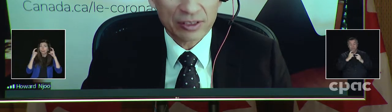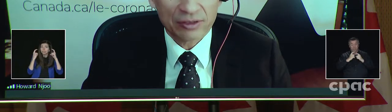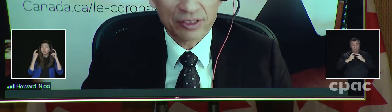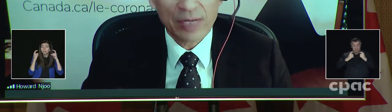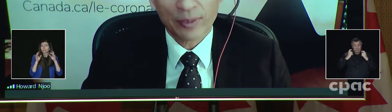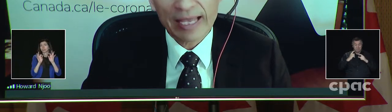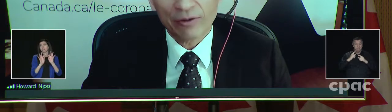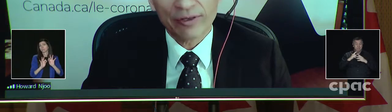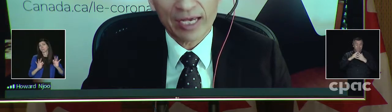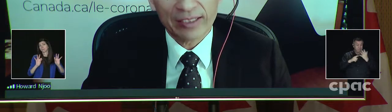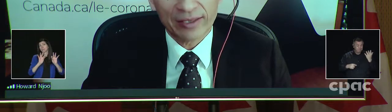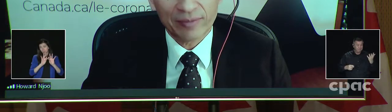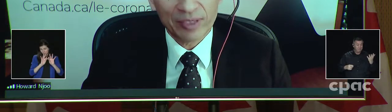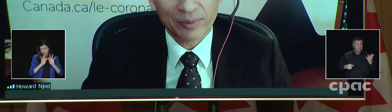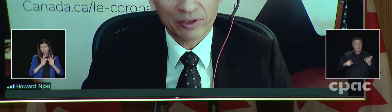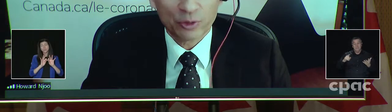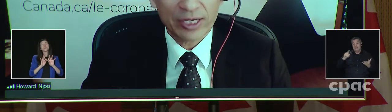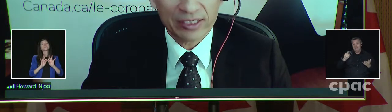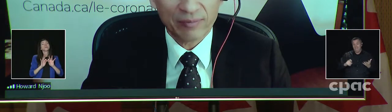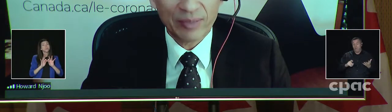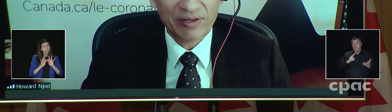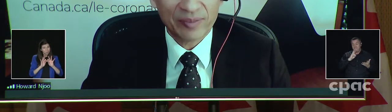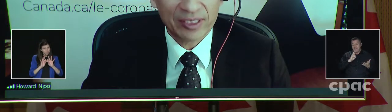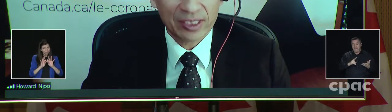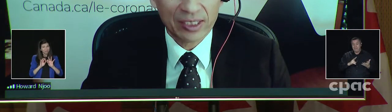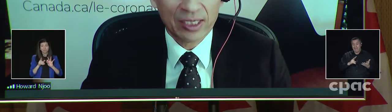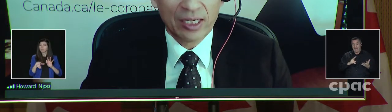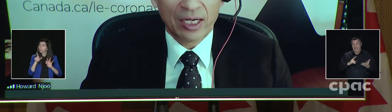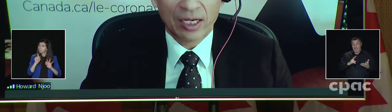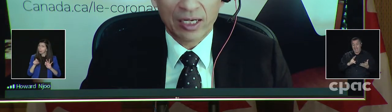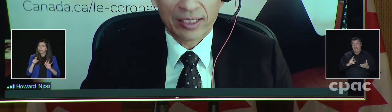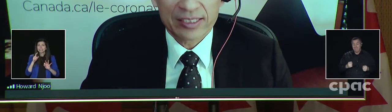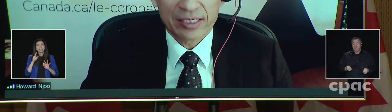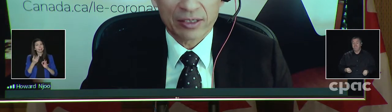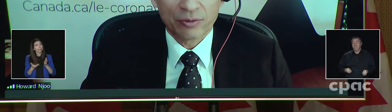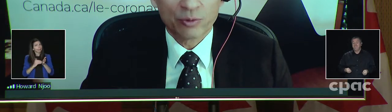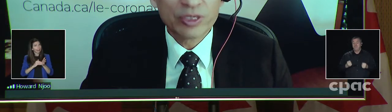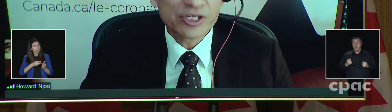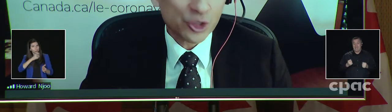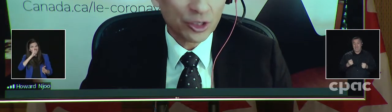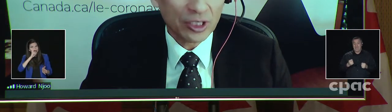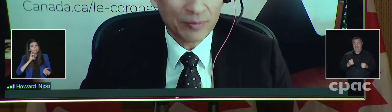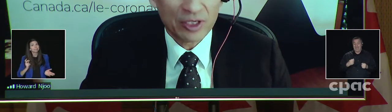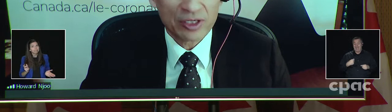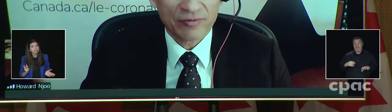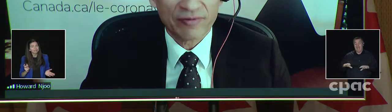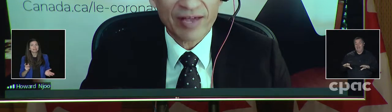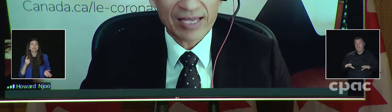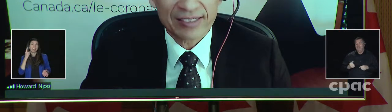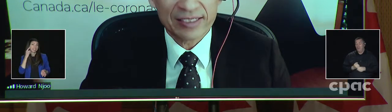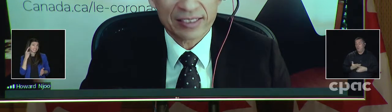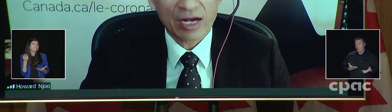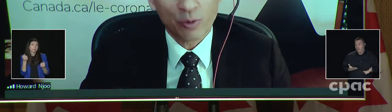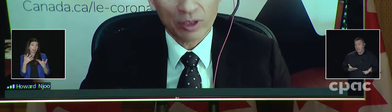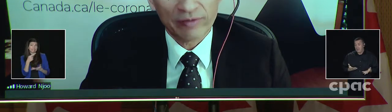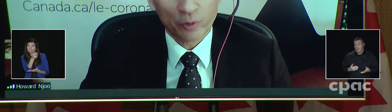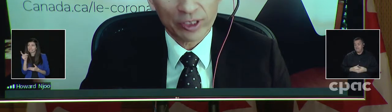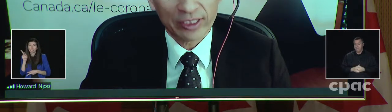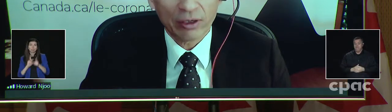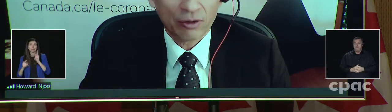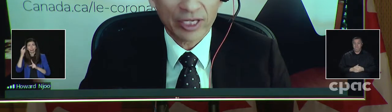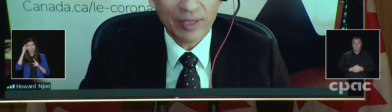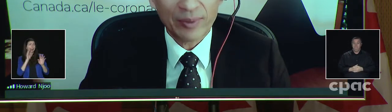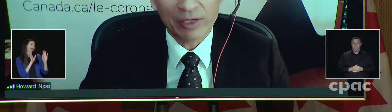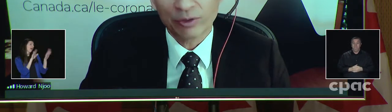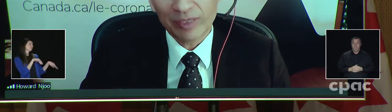to double down on that. I think people, you're right, maybe have been, I guess, reassured because of the vaccines and how well they've worked